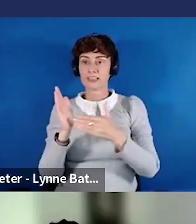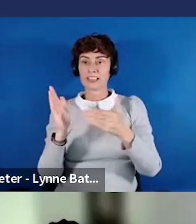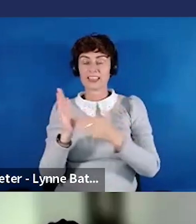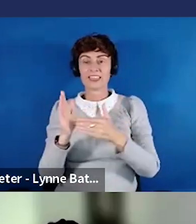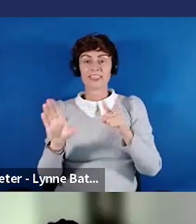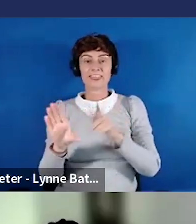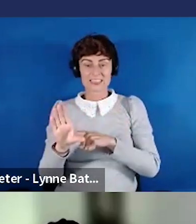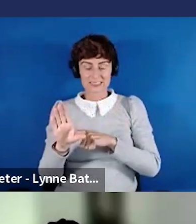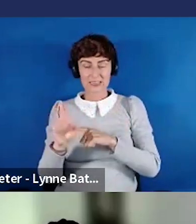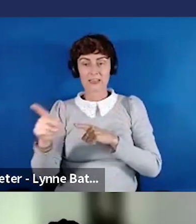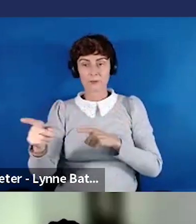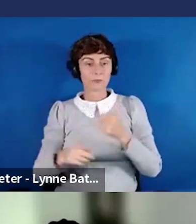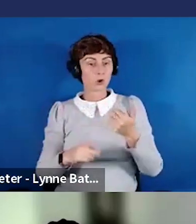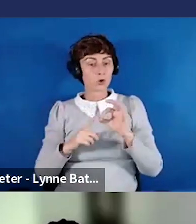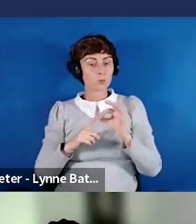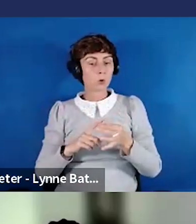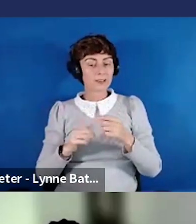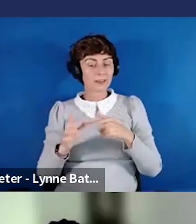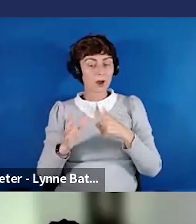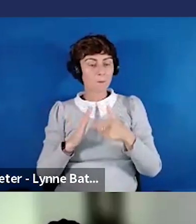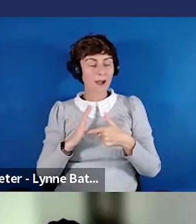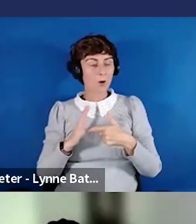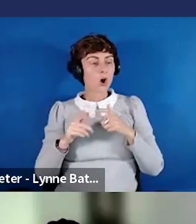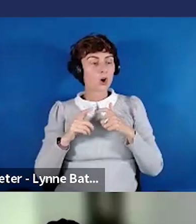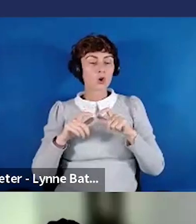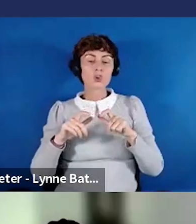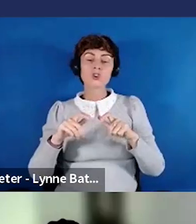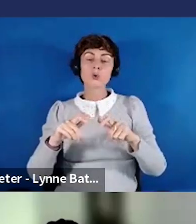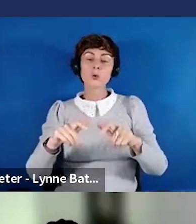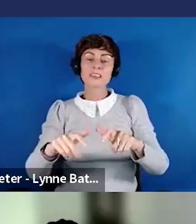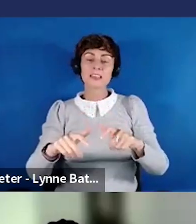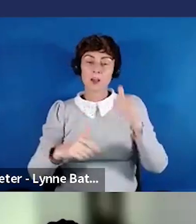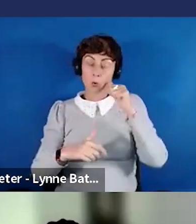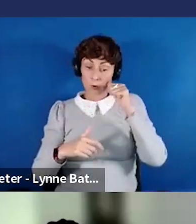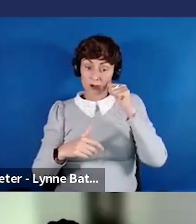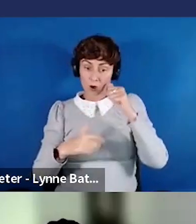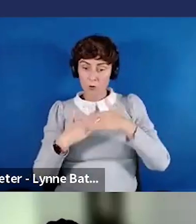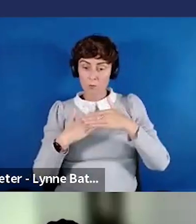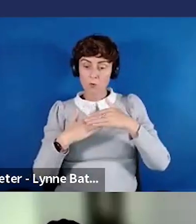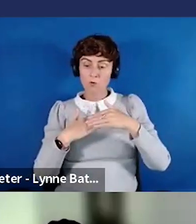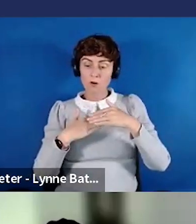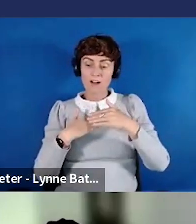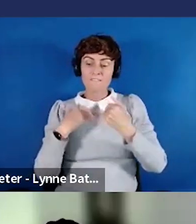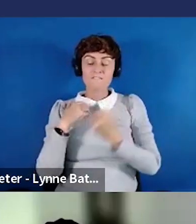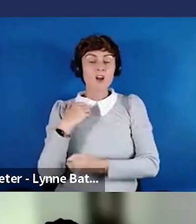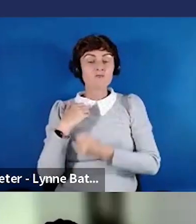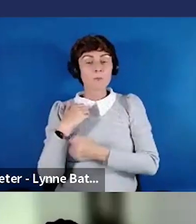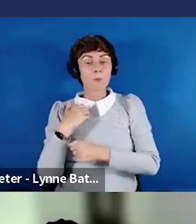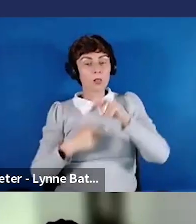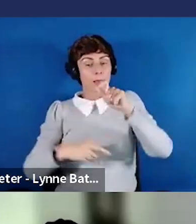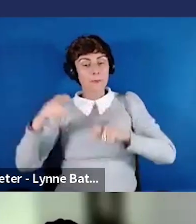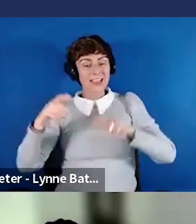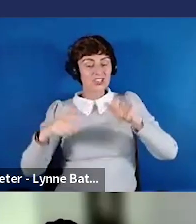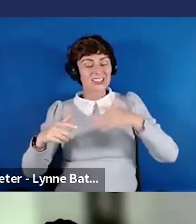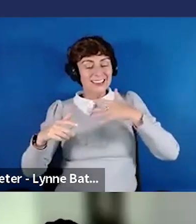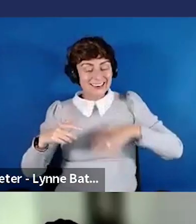makes a good point about the importance of continuity. Some, you know, we know that the more vulnerable patients need